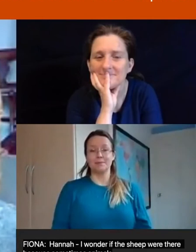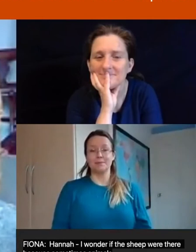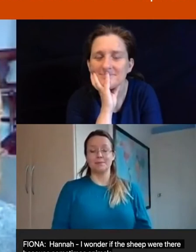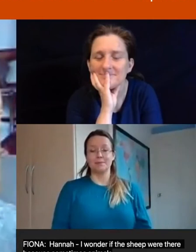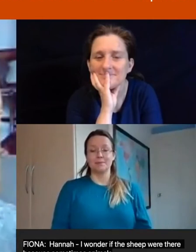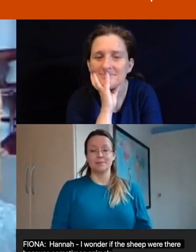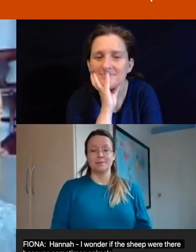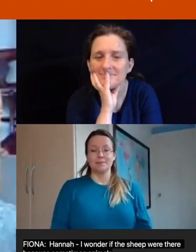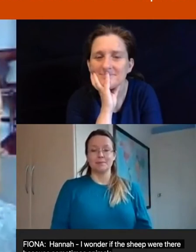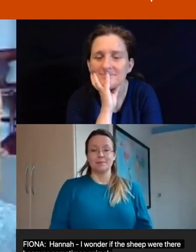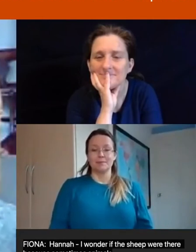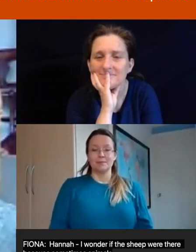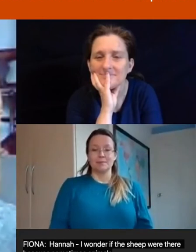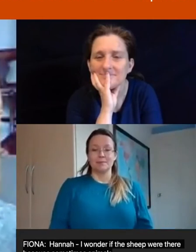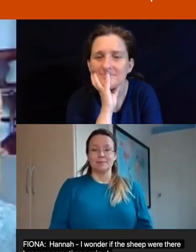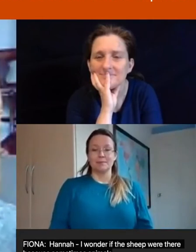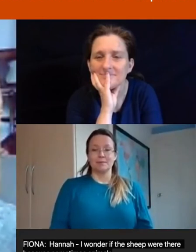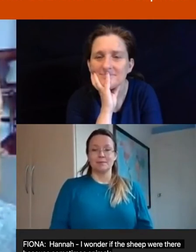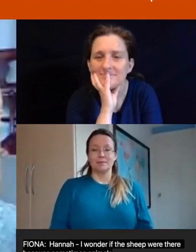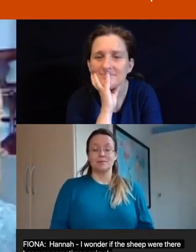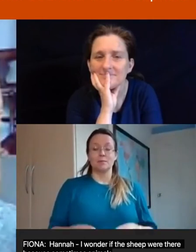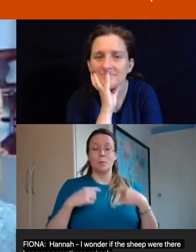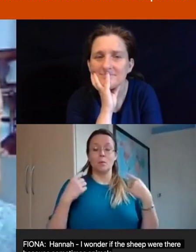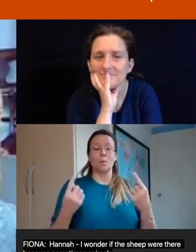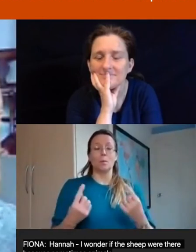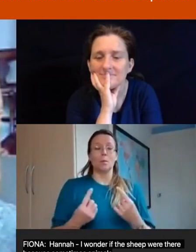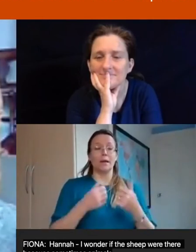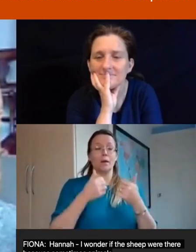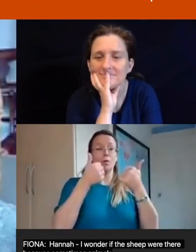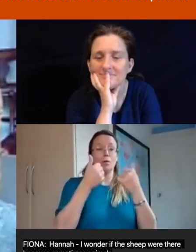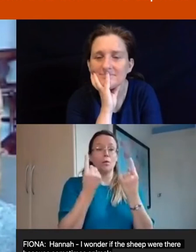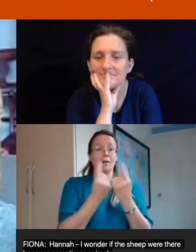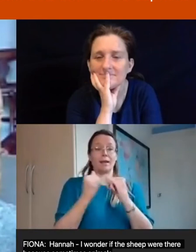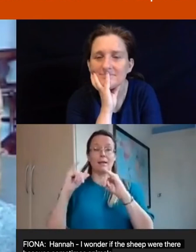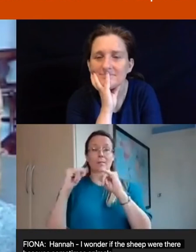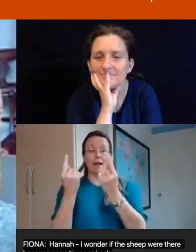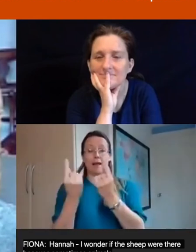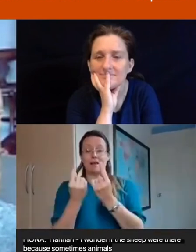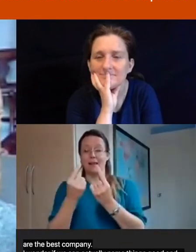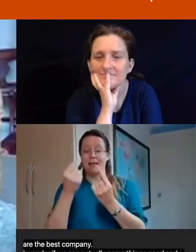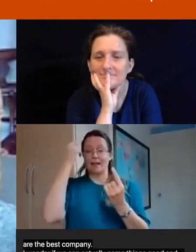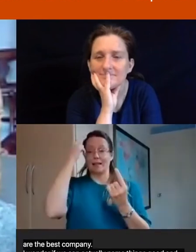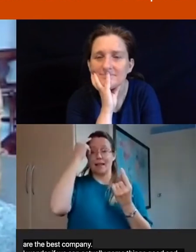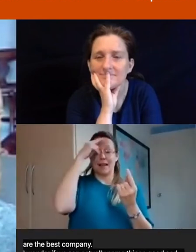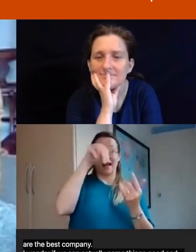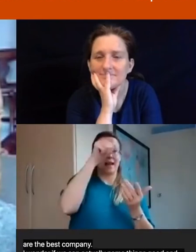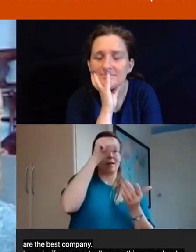I wonder if we can actually name things good and bad, whether some things are perhaps both. And